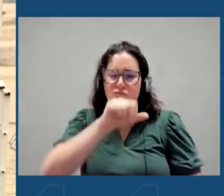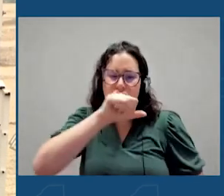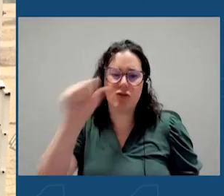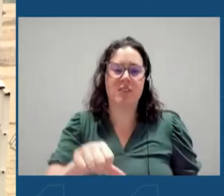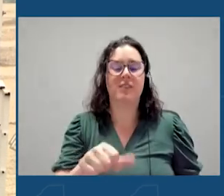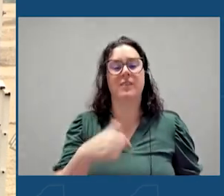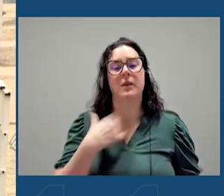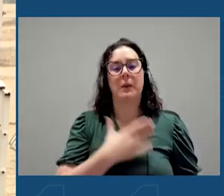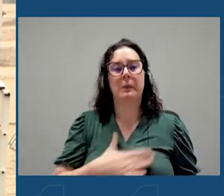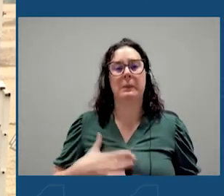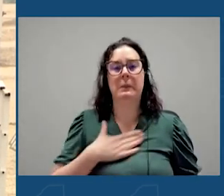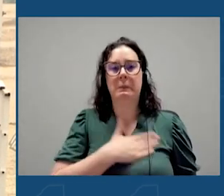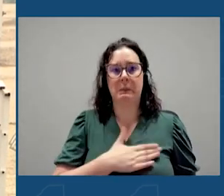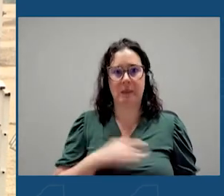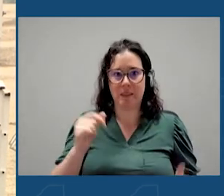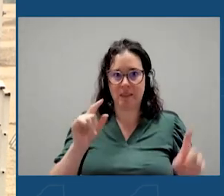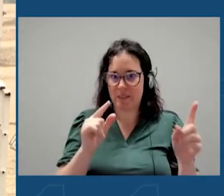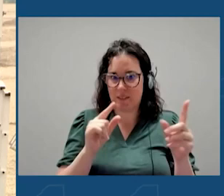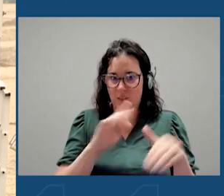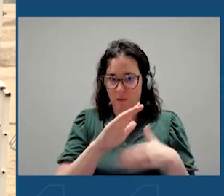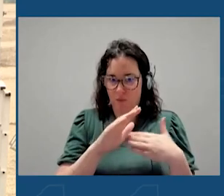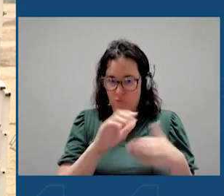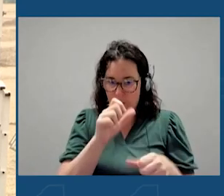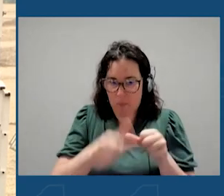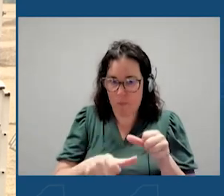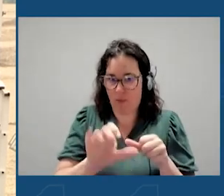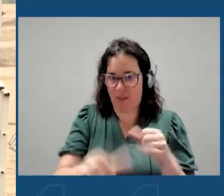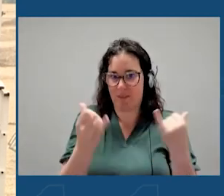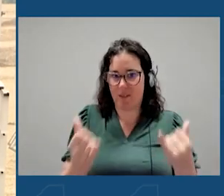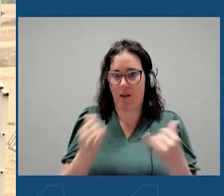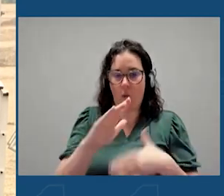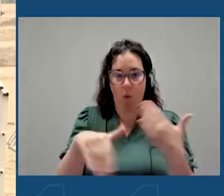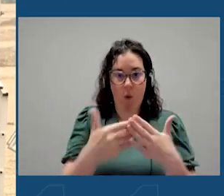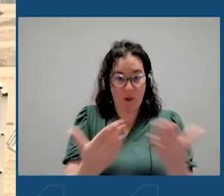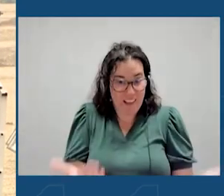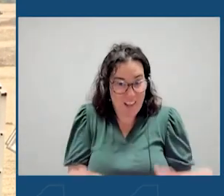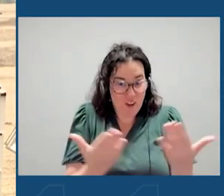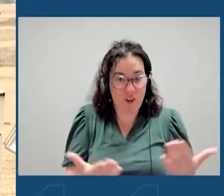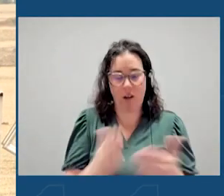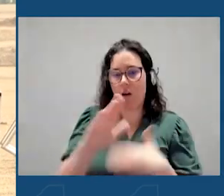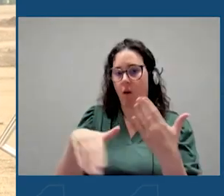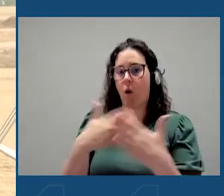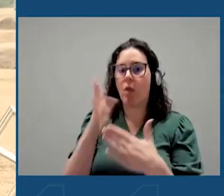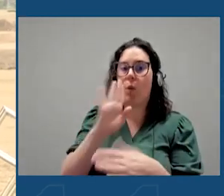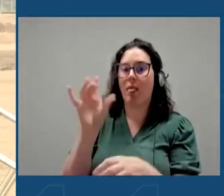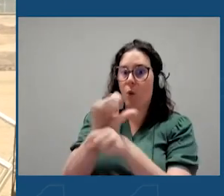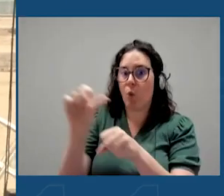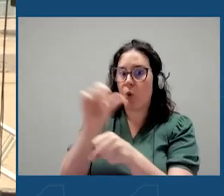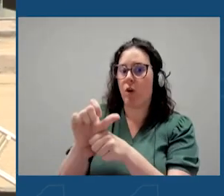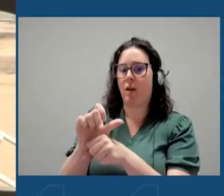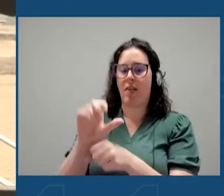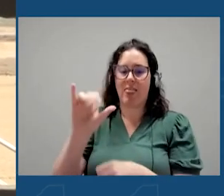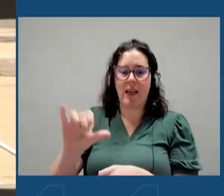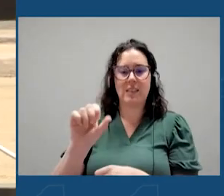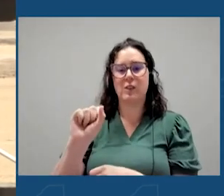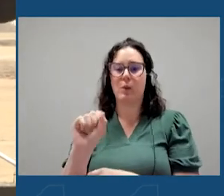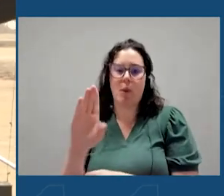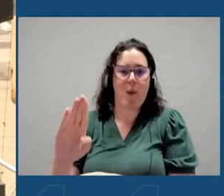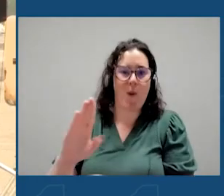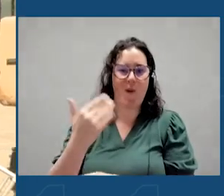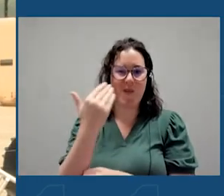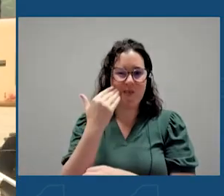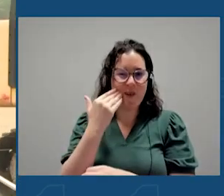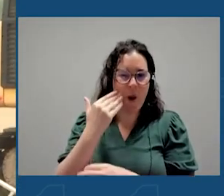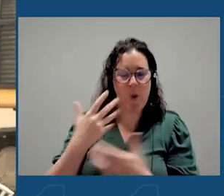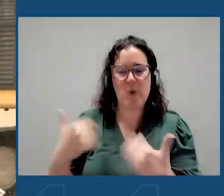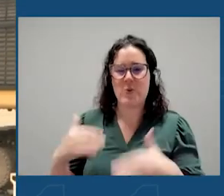today. All of you who are here and all of you who are working on this stadium, it is like a Super Bowl, a once-in-a-lifetime experience,